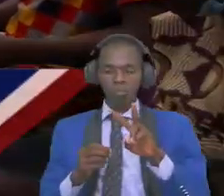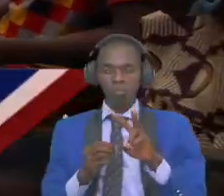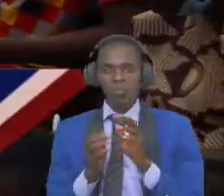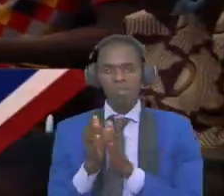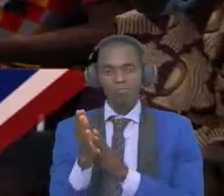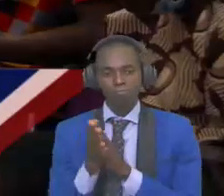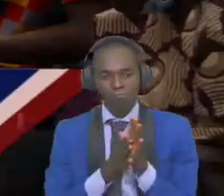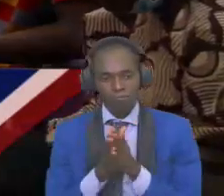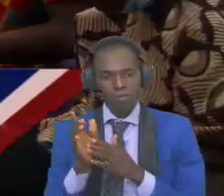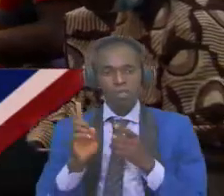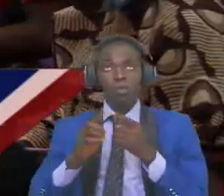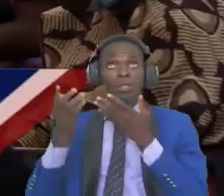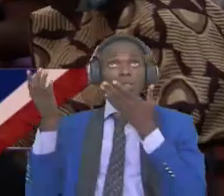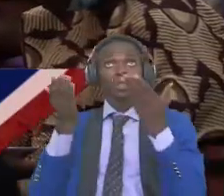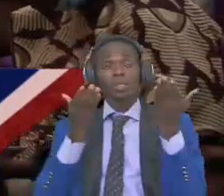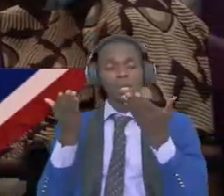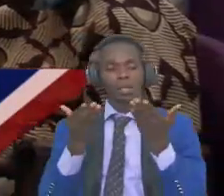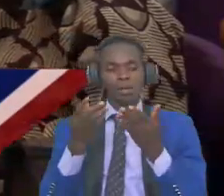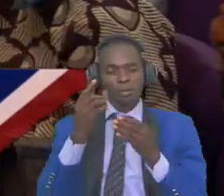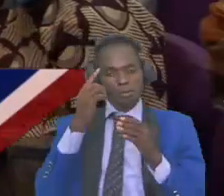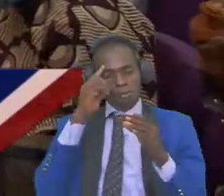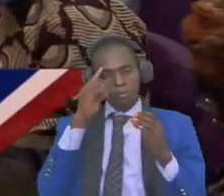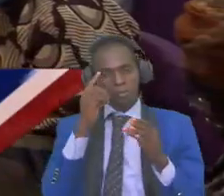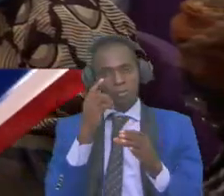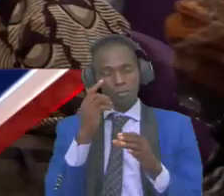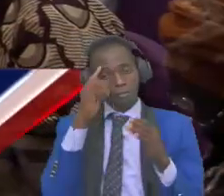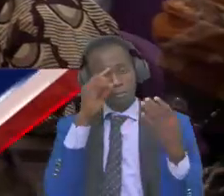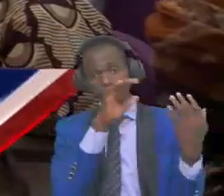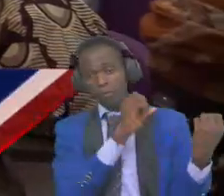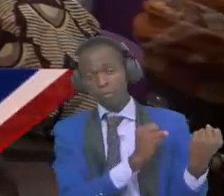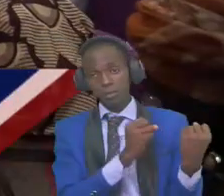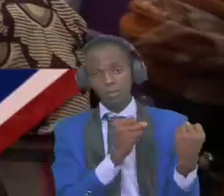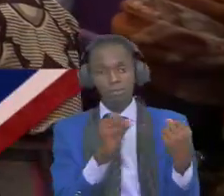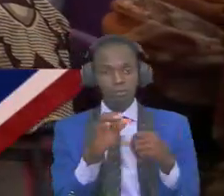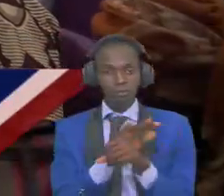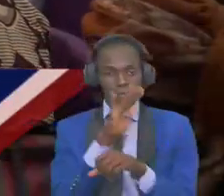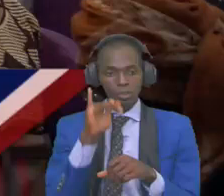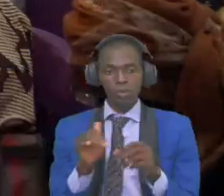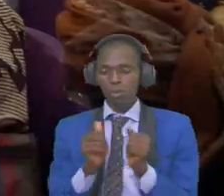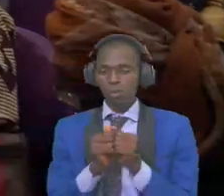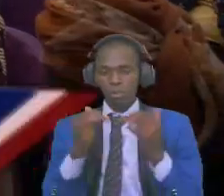serve faithfully without falsehood. Number three,